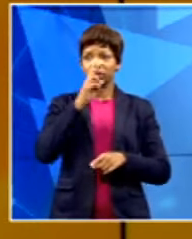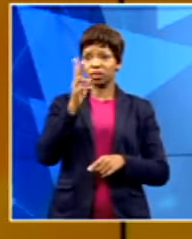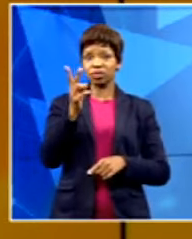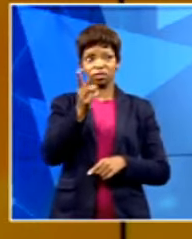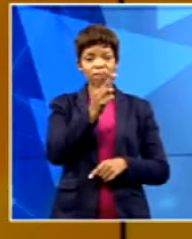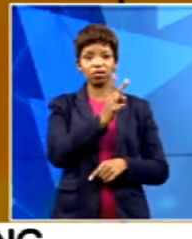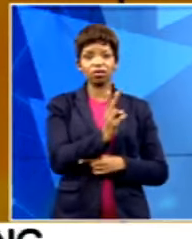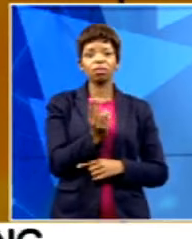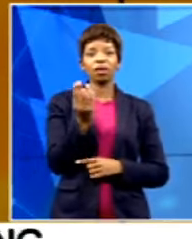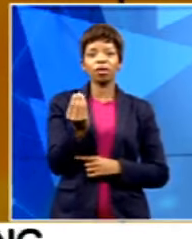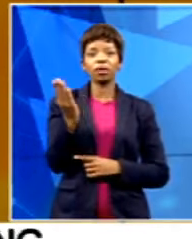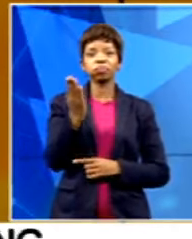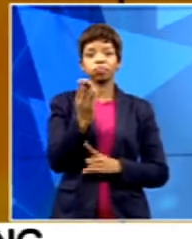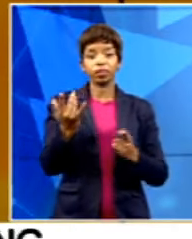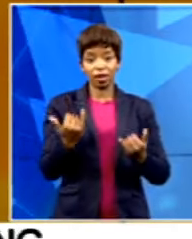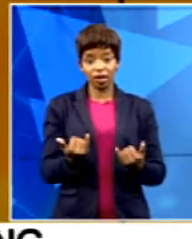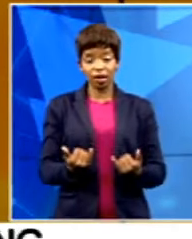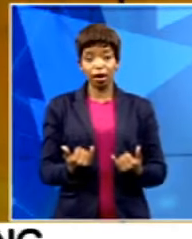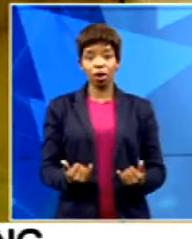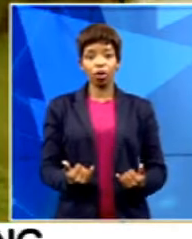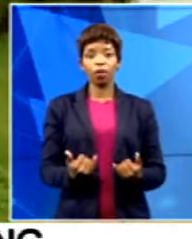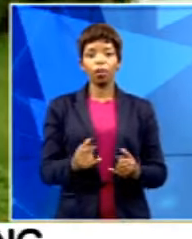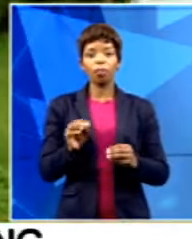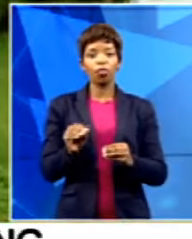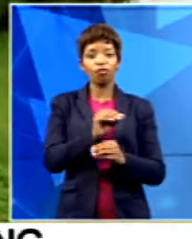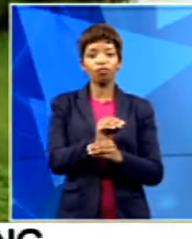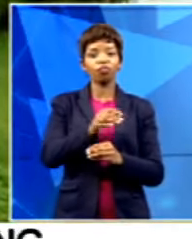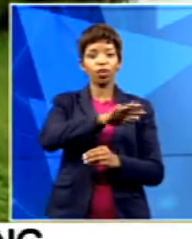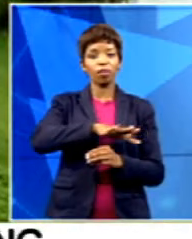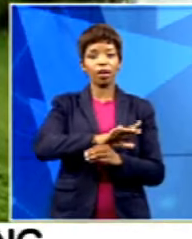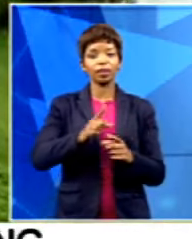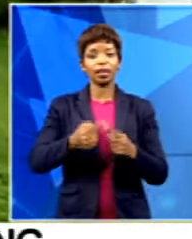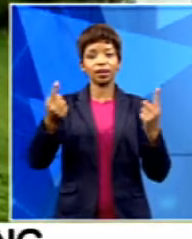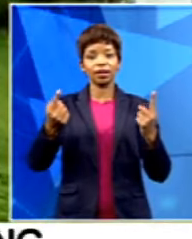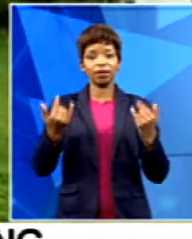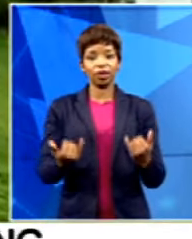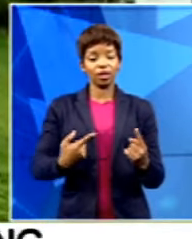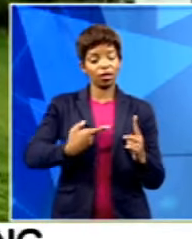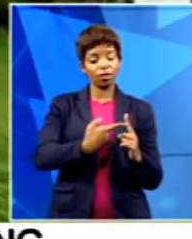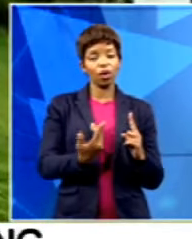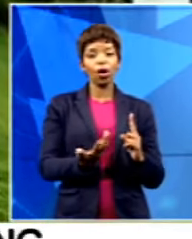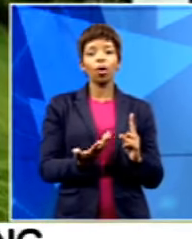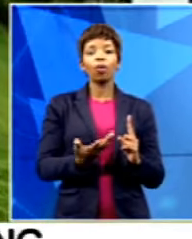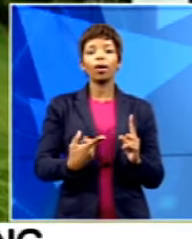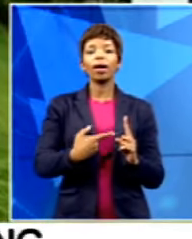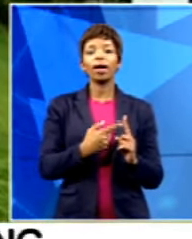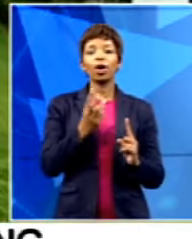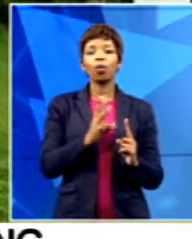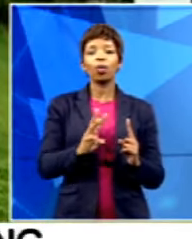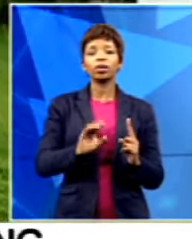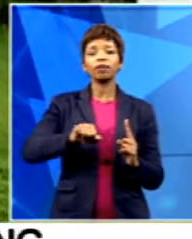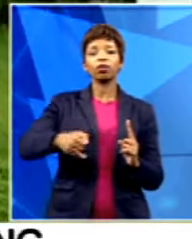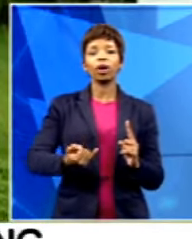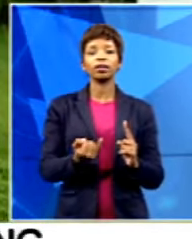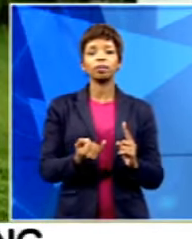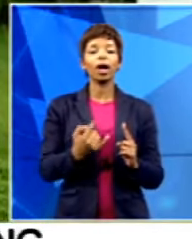from that site. So what he's done now is he's moved to a second testing site. That's in the Weltevreeden Park, and that's west of Johannesburg.